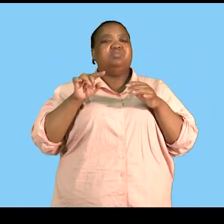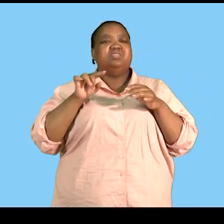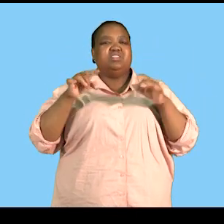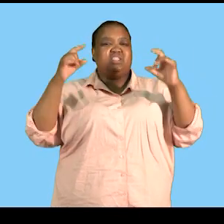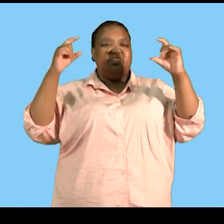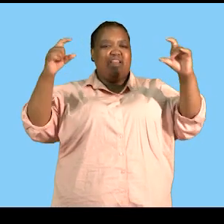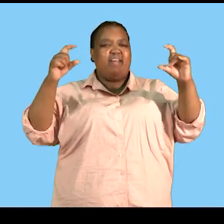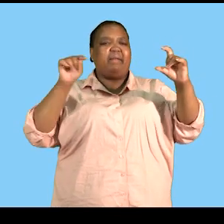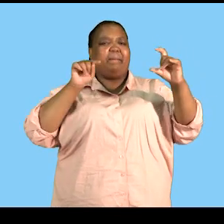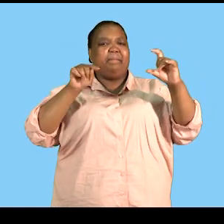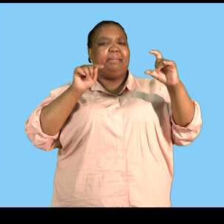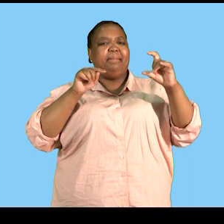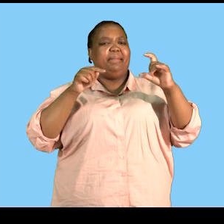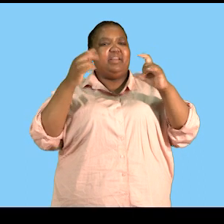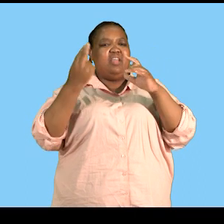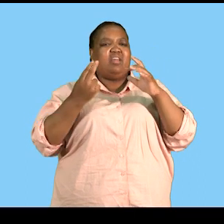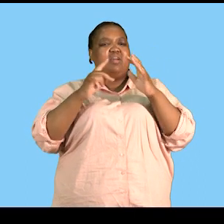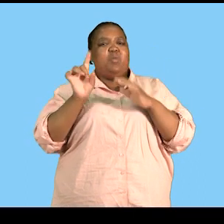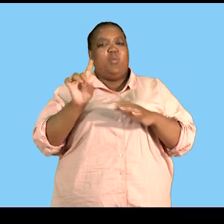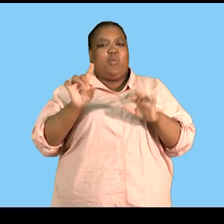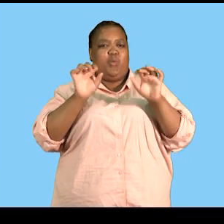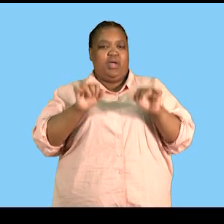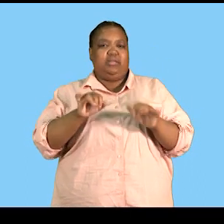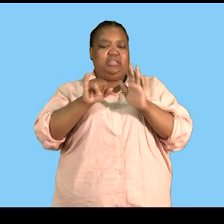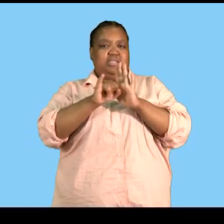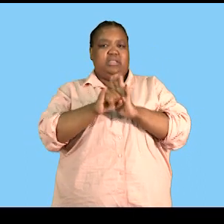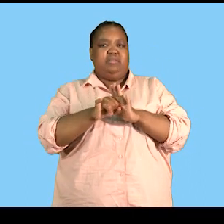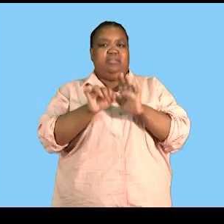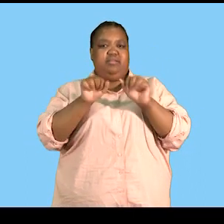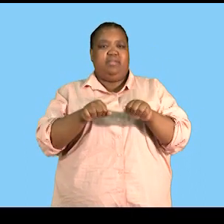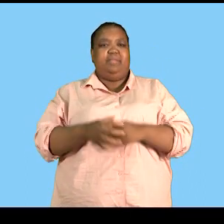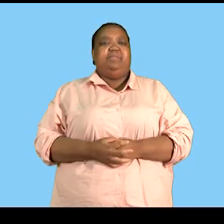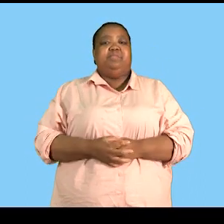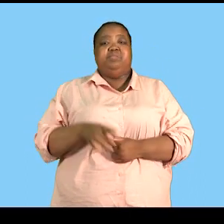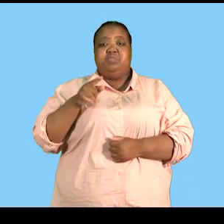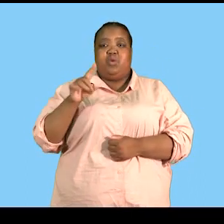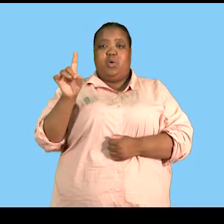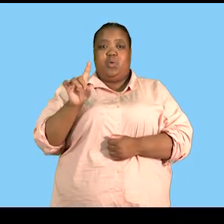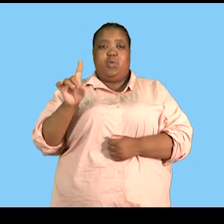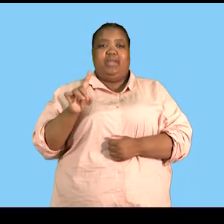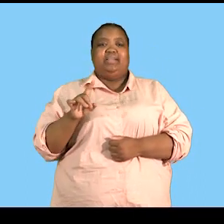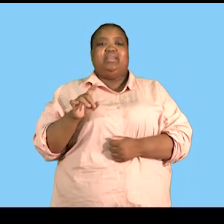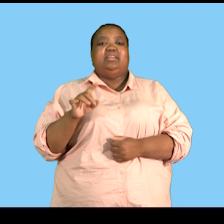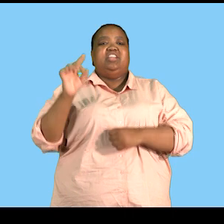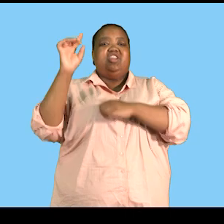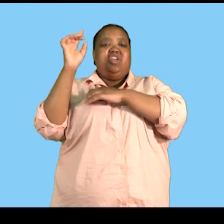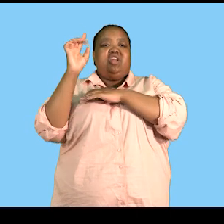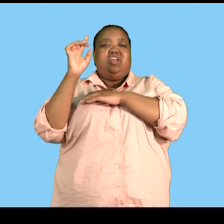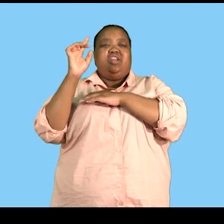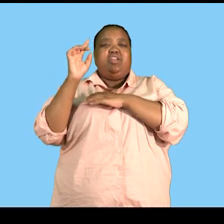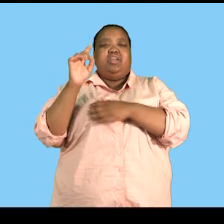type of diagram shown. Now, guys and girls, this is a tree diagram.